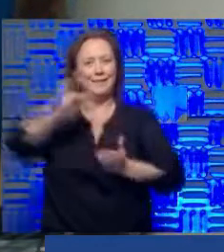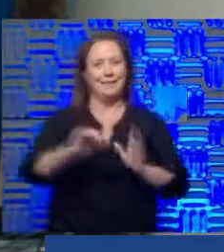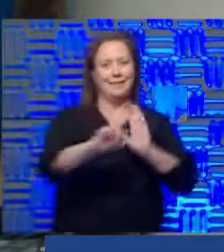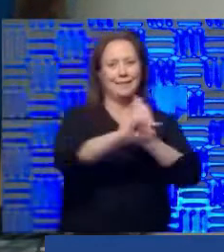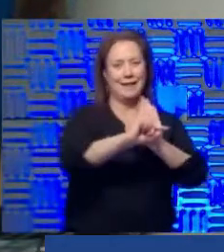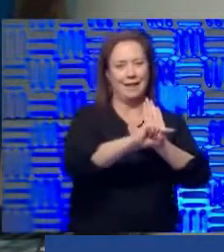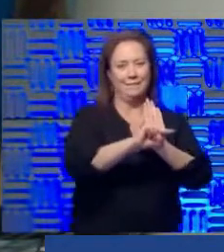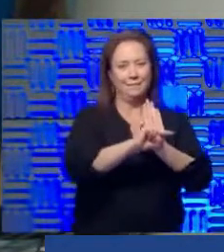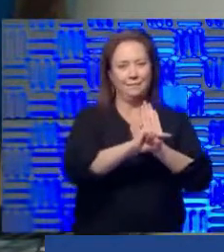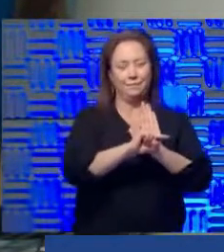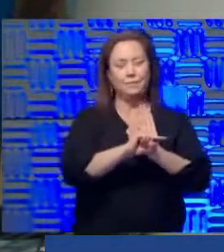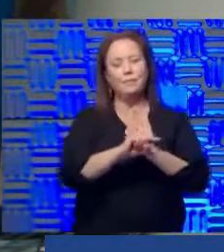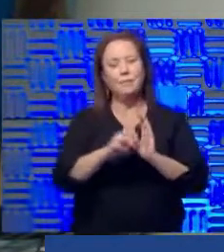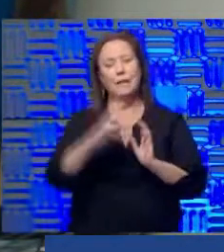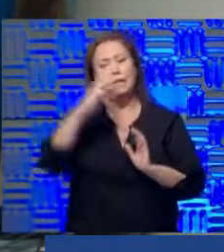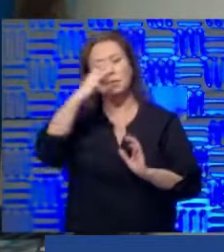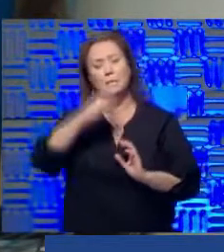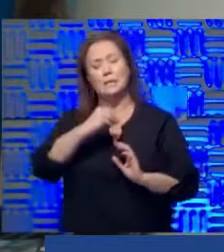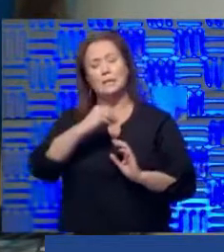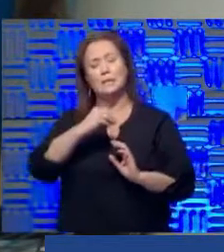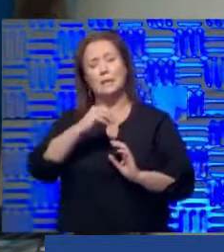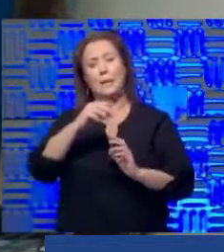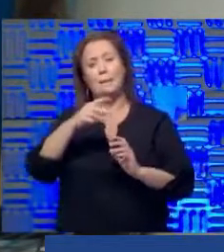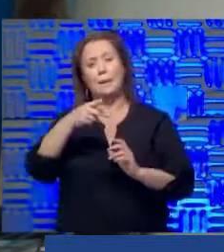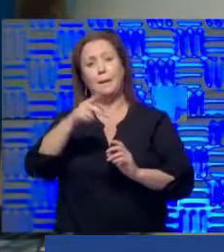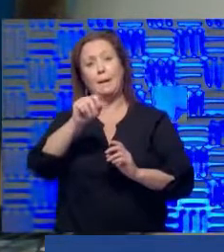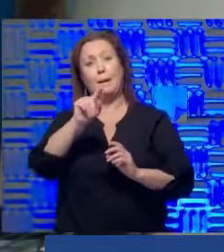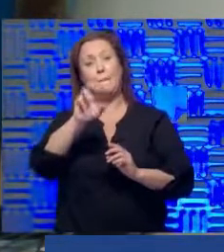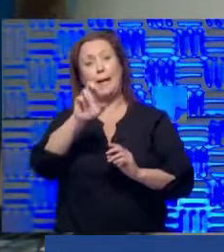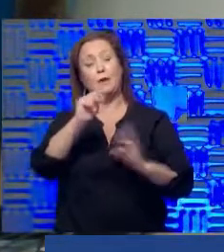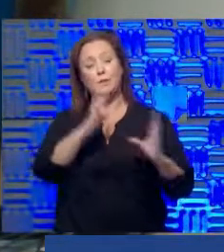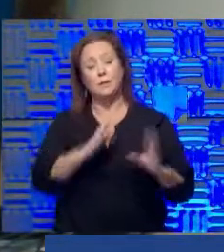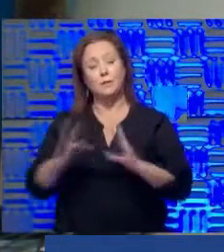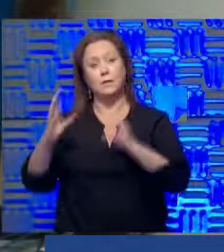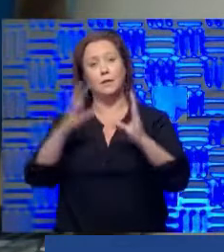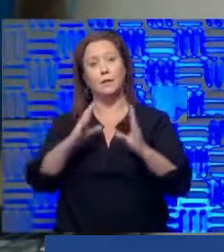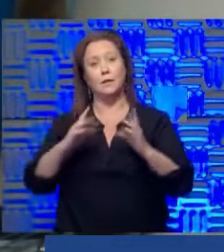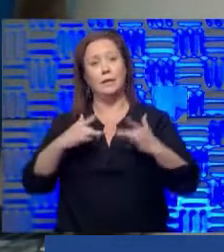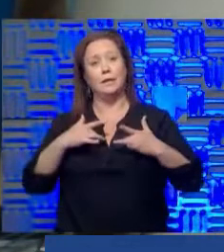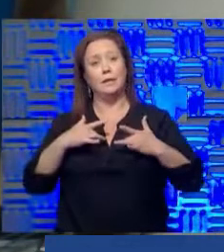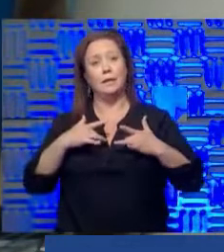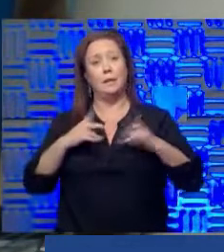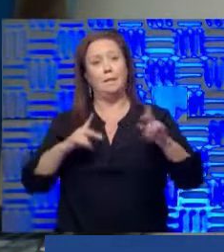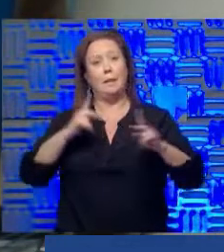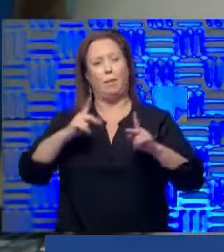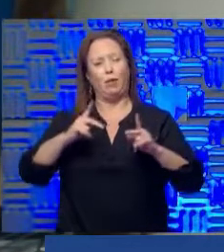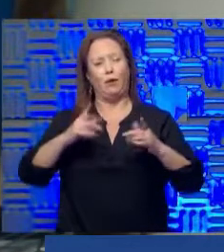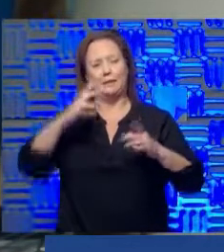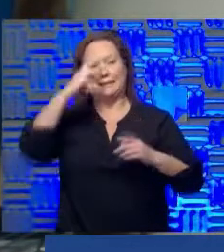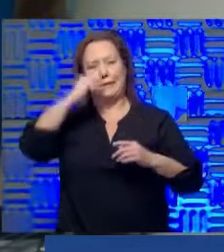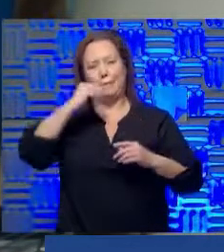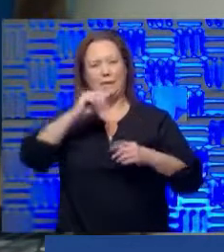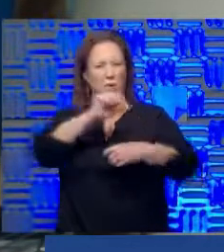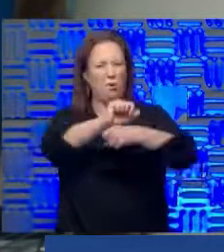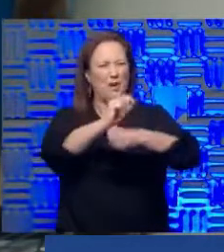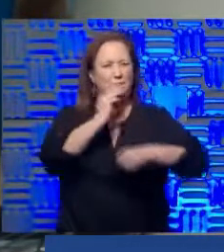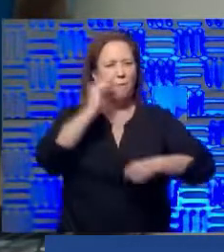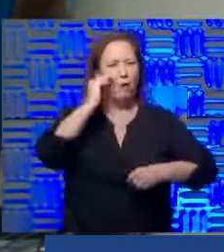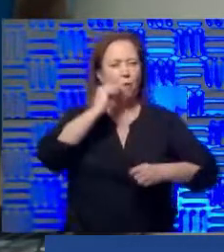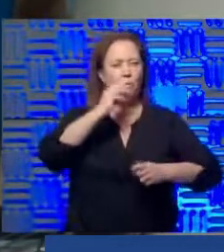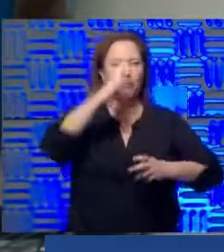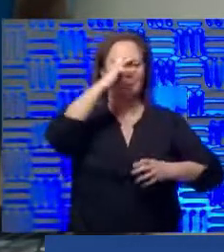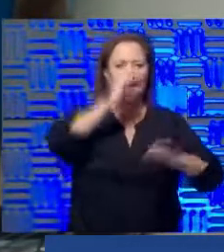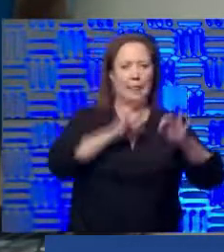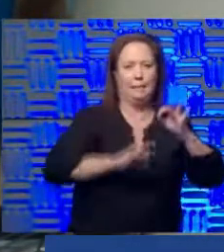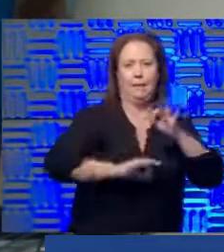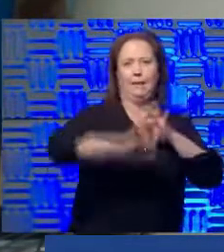about the sleep patterns is, since people are working from home more, they tend to be sleeping in a bit later, or going to bed a bit later,